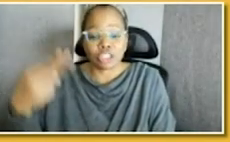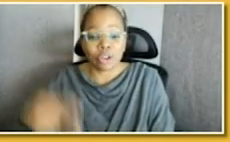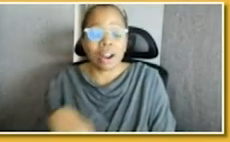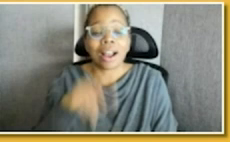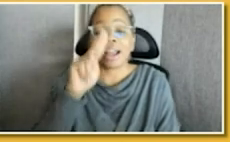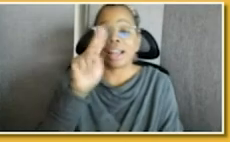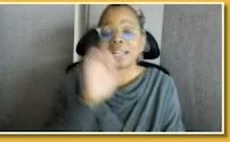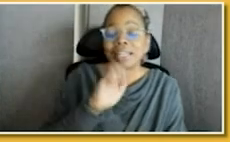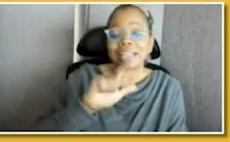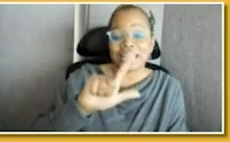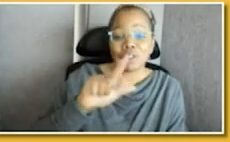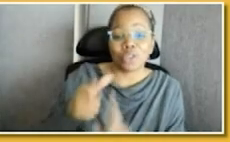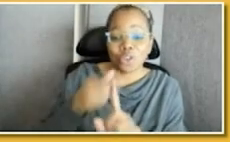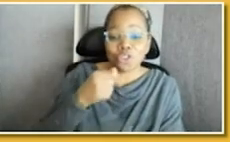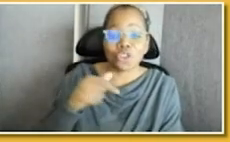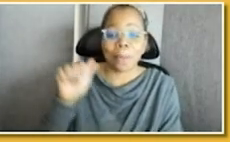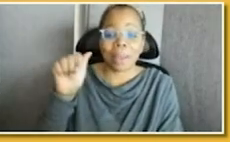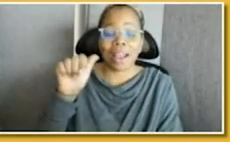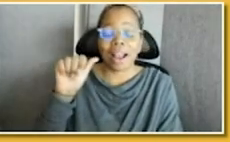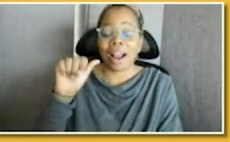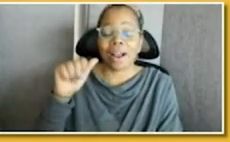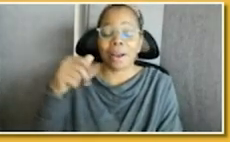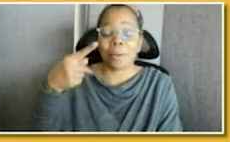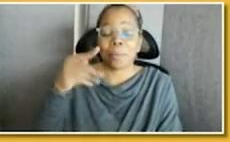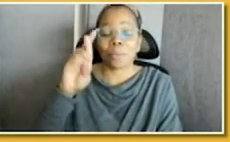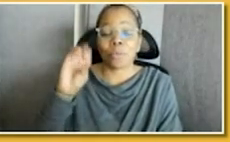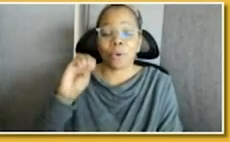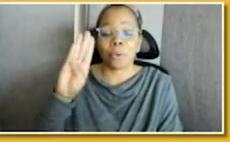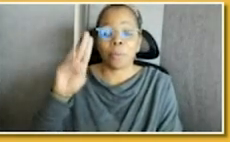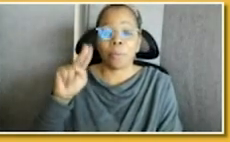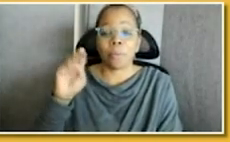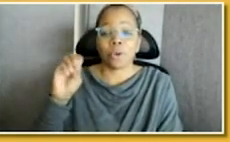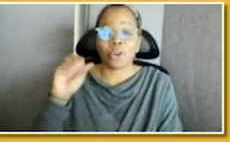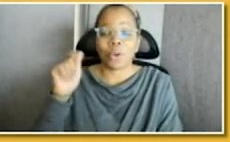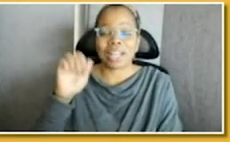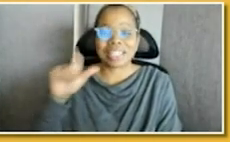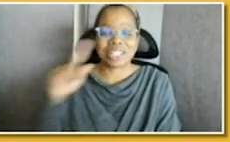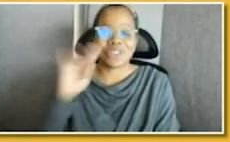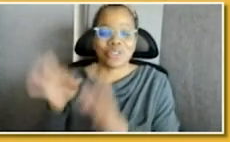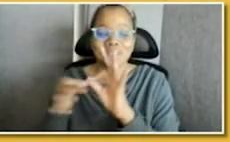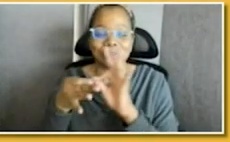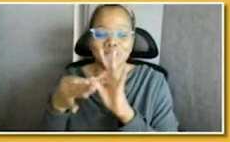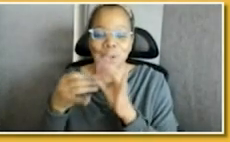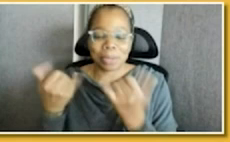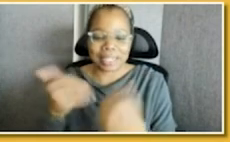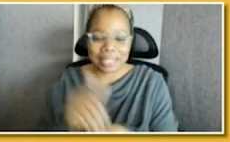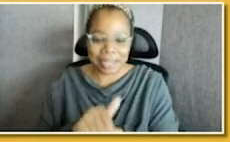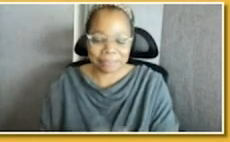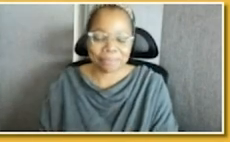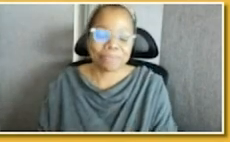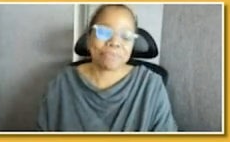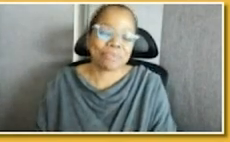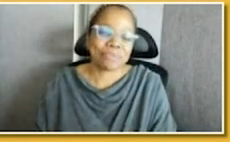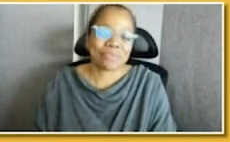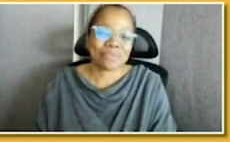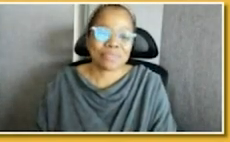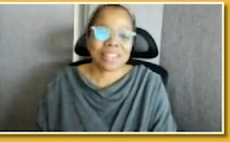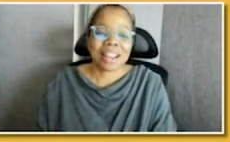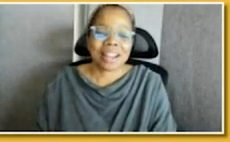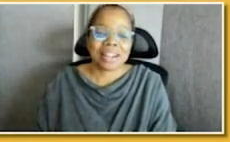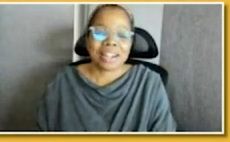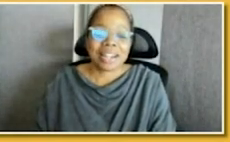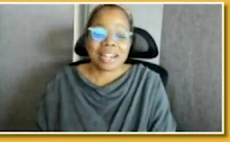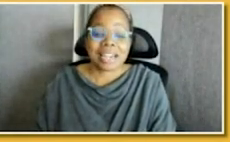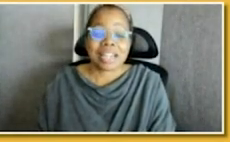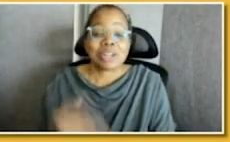providing interpretation for tonight's event. So with that, let's get started. We'll start with the opening of the